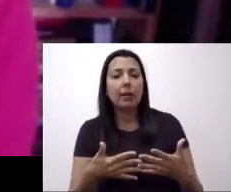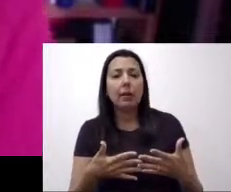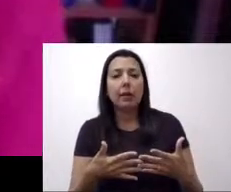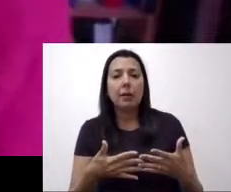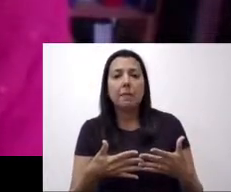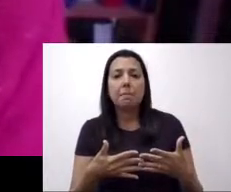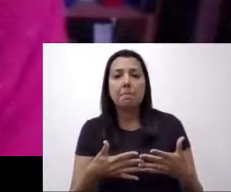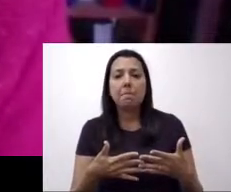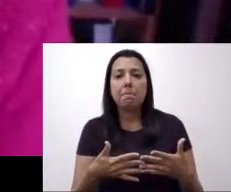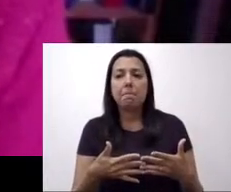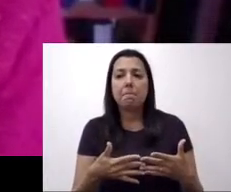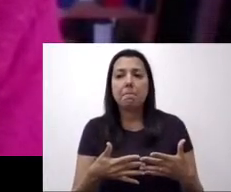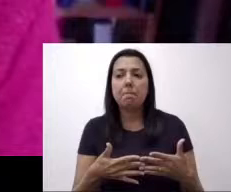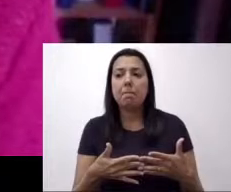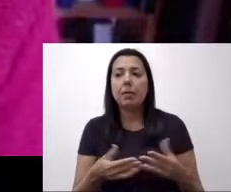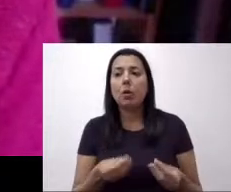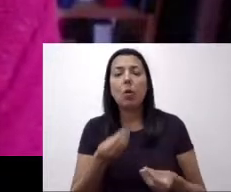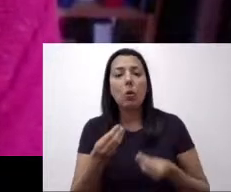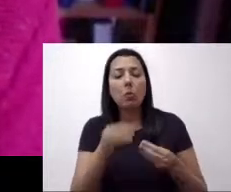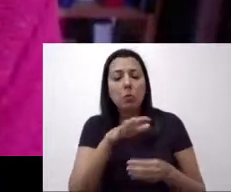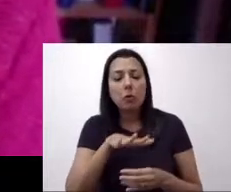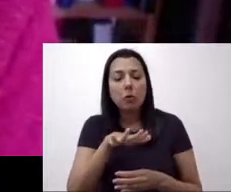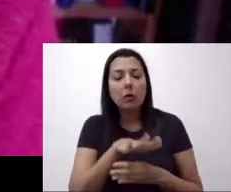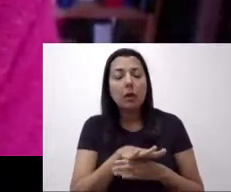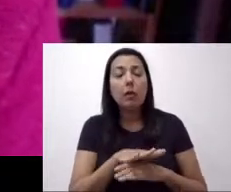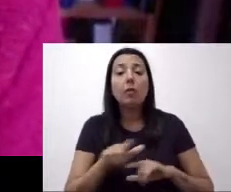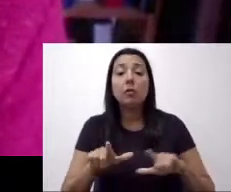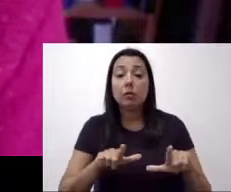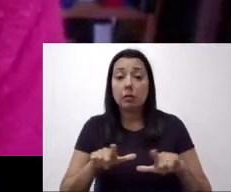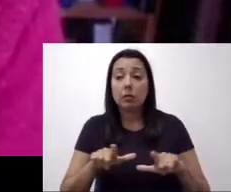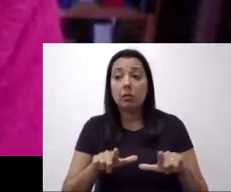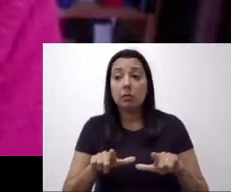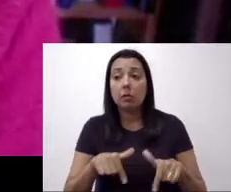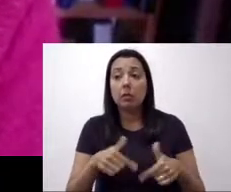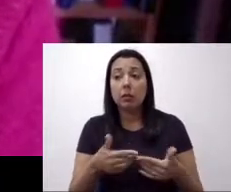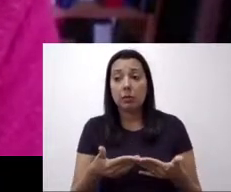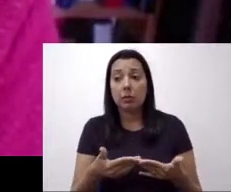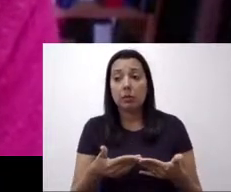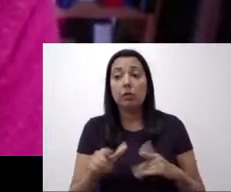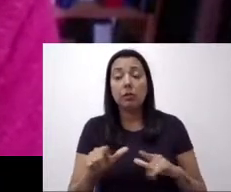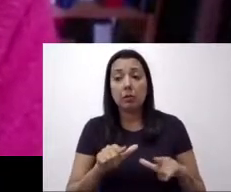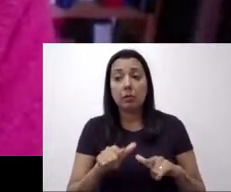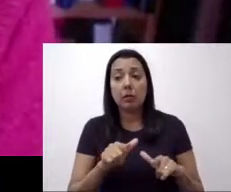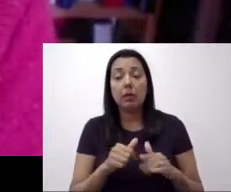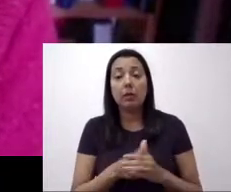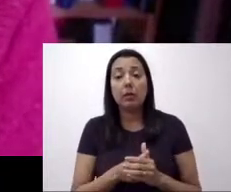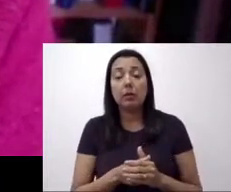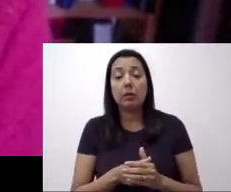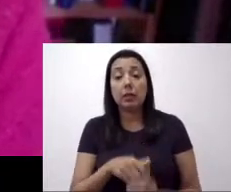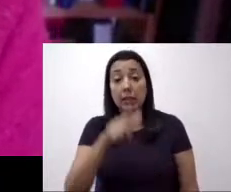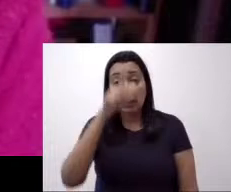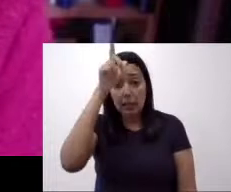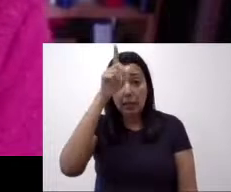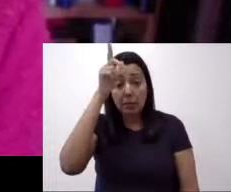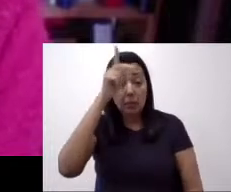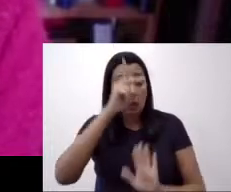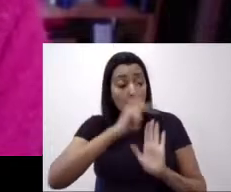employment sector in France and Germany, equality projects have been pushed